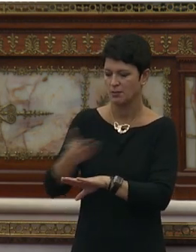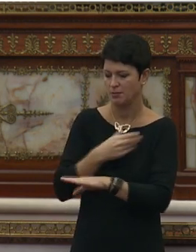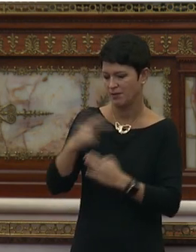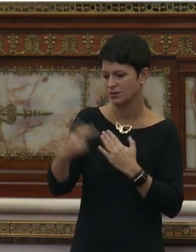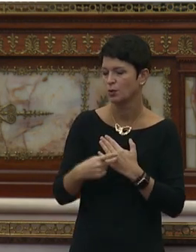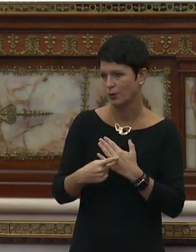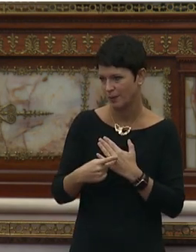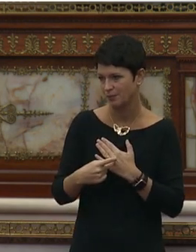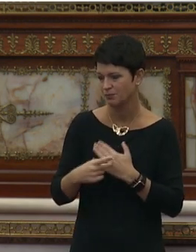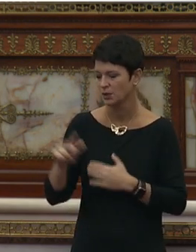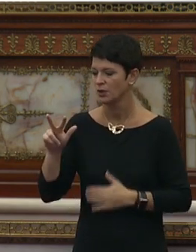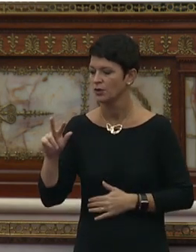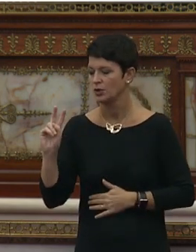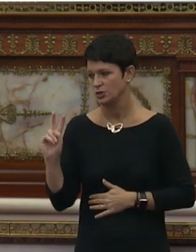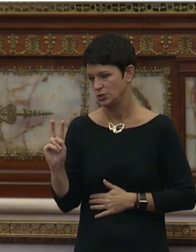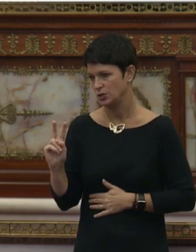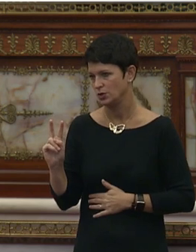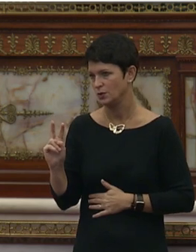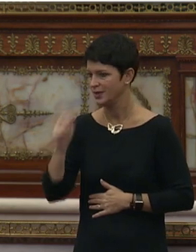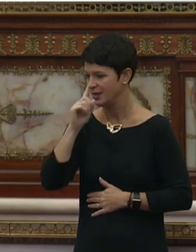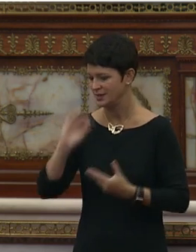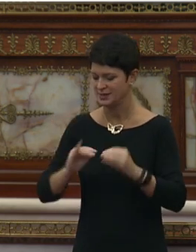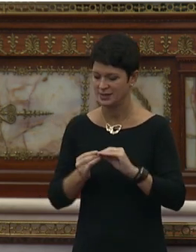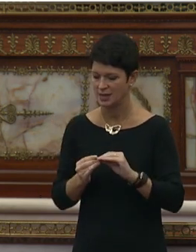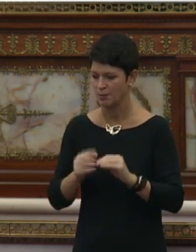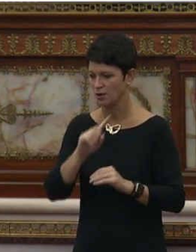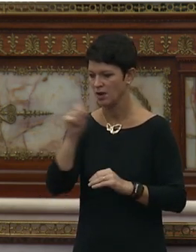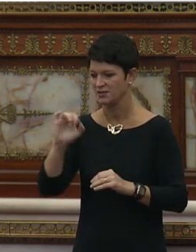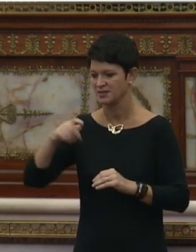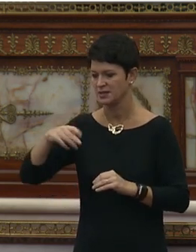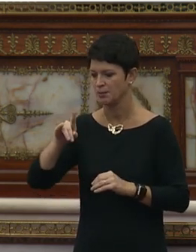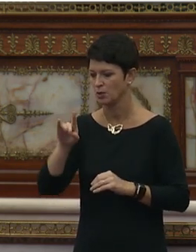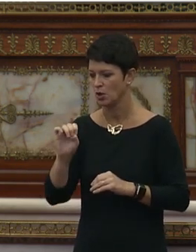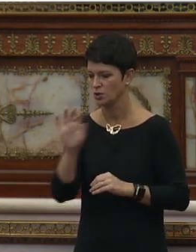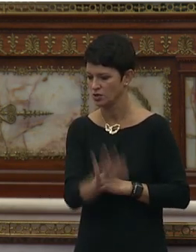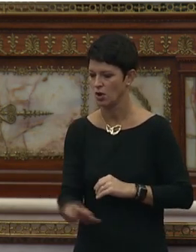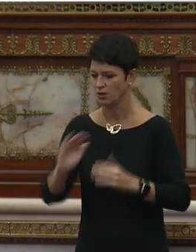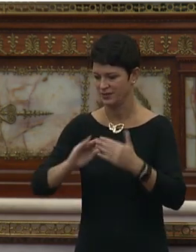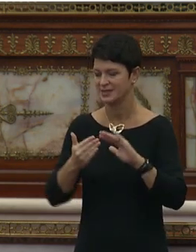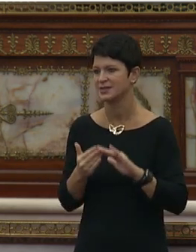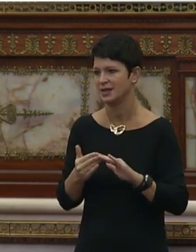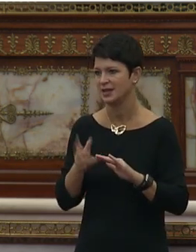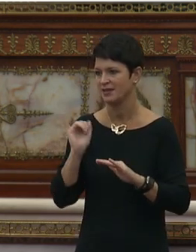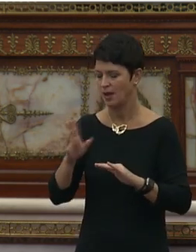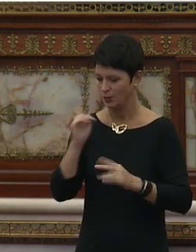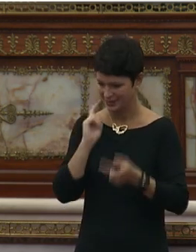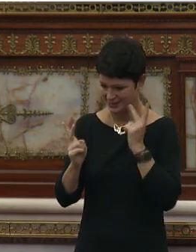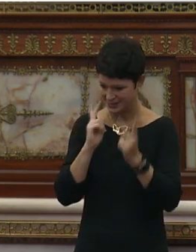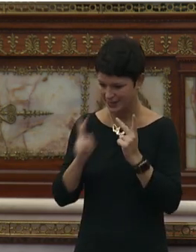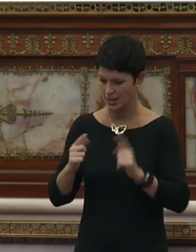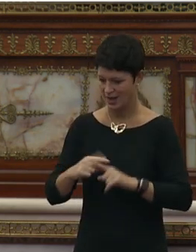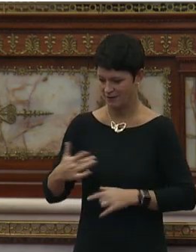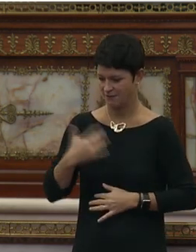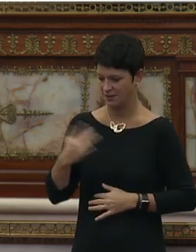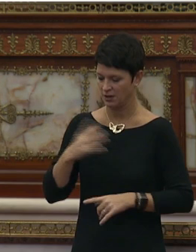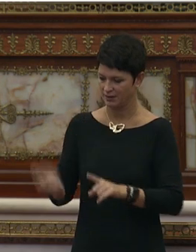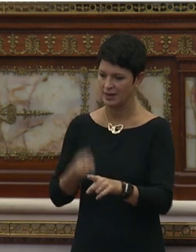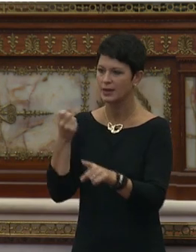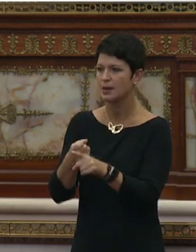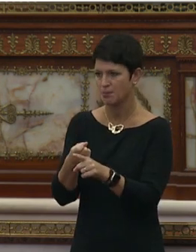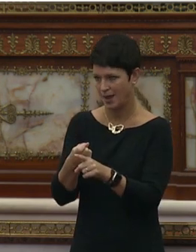program. 32 is the number of zip codes across the city that will see and feel the